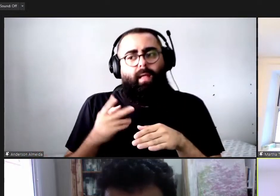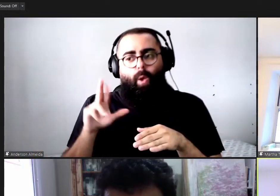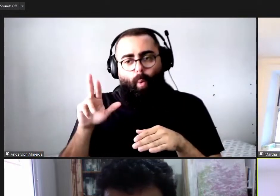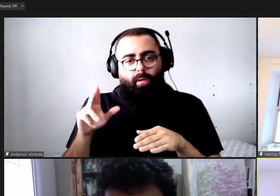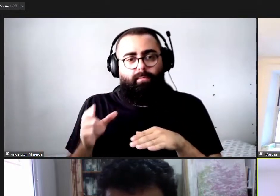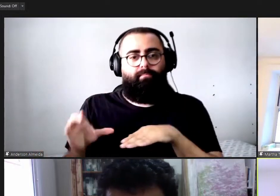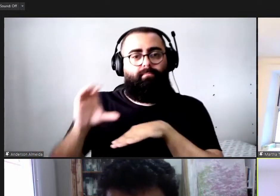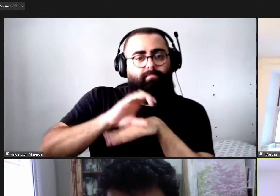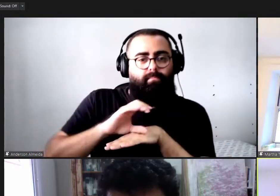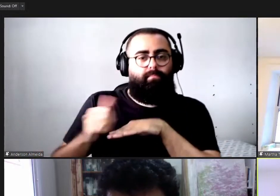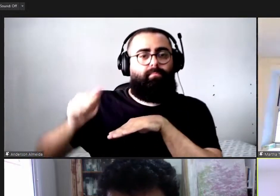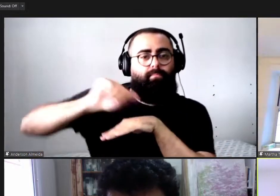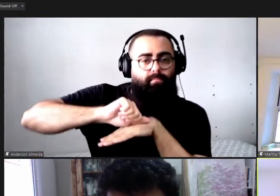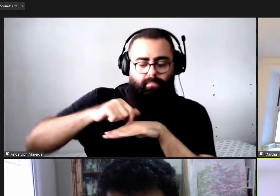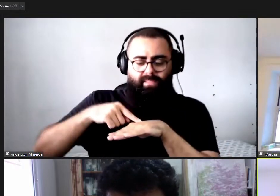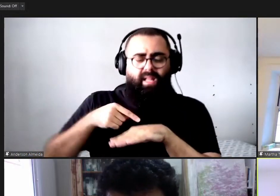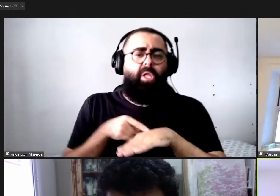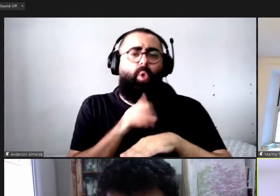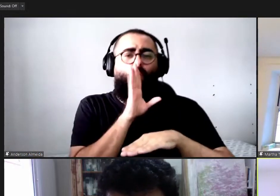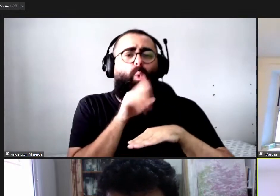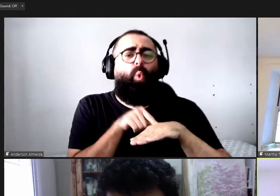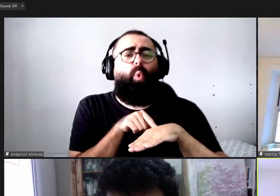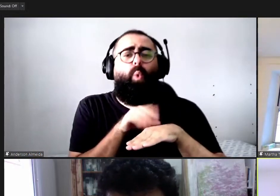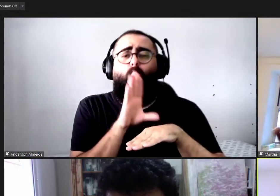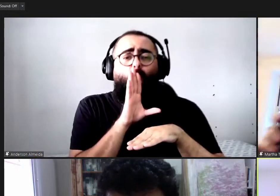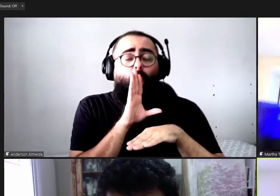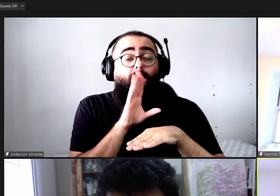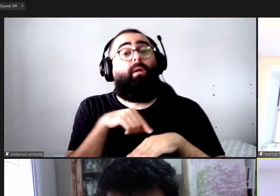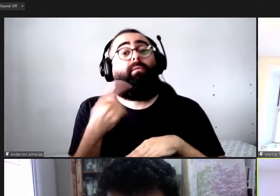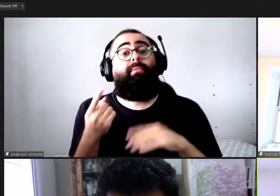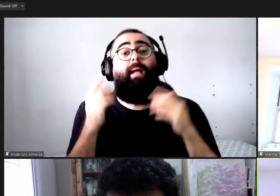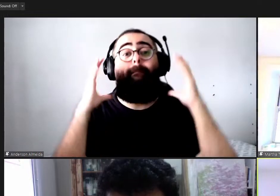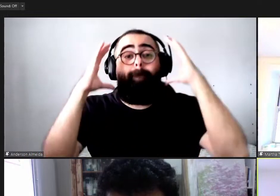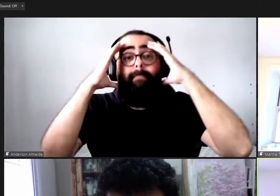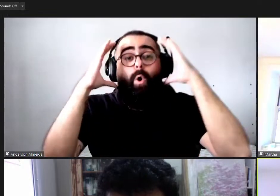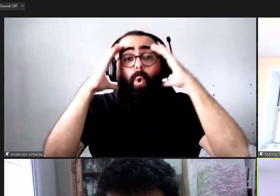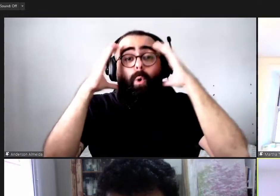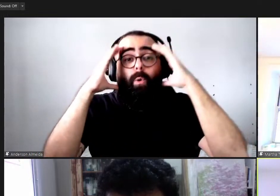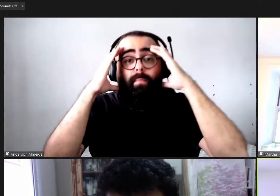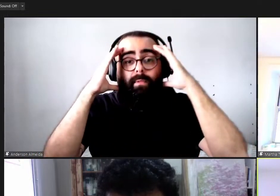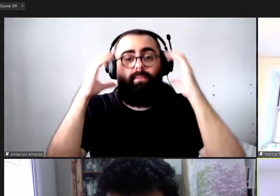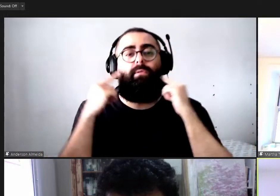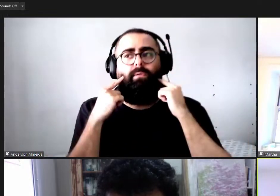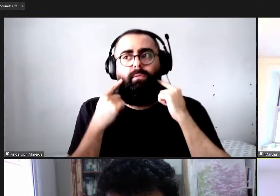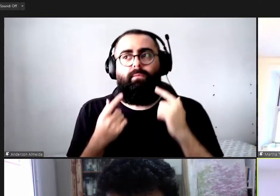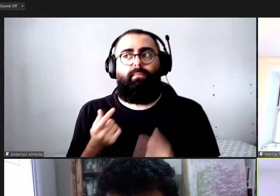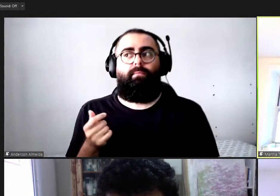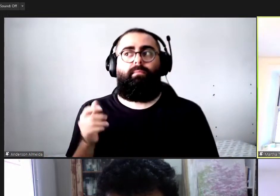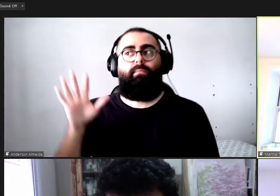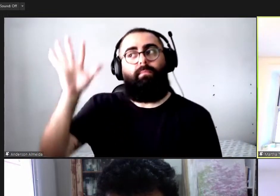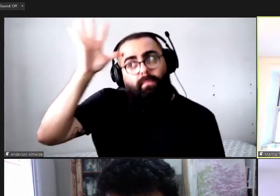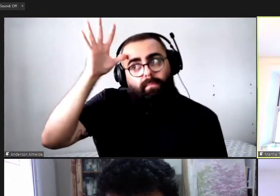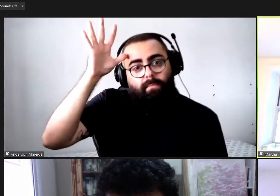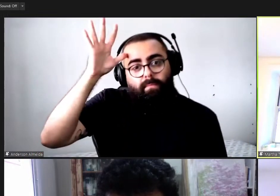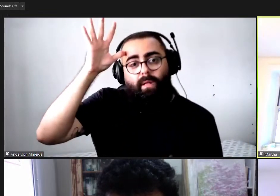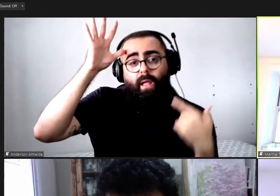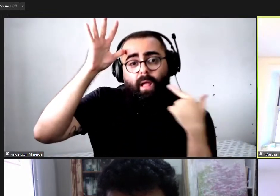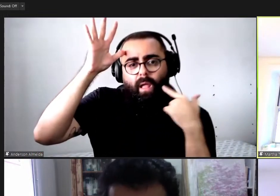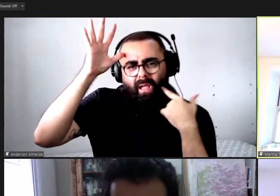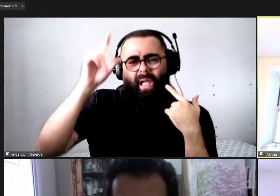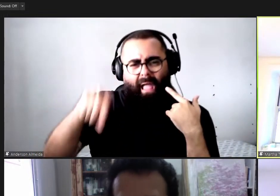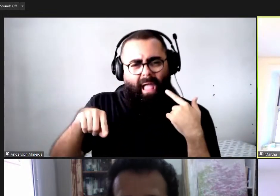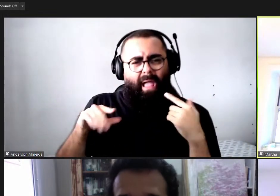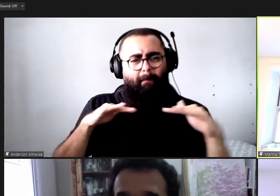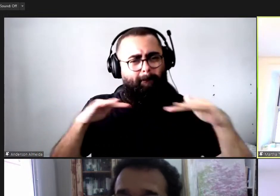hand, usually the passive hand is not completely stationary. It moves somehow. Right? So